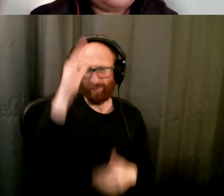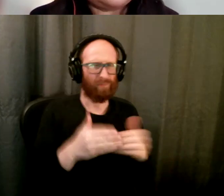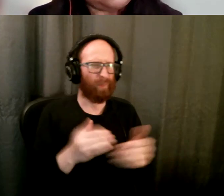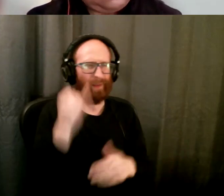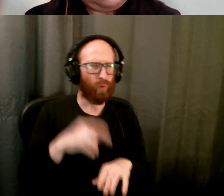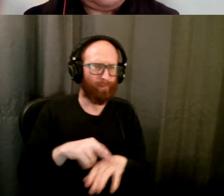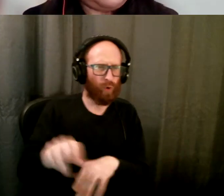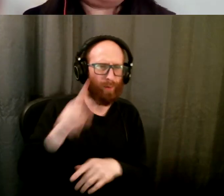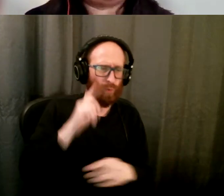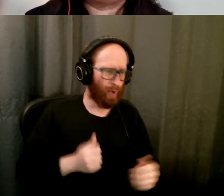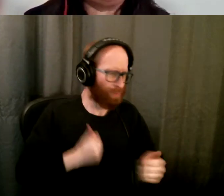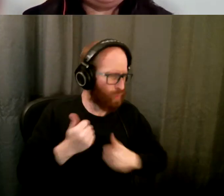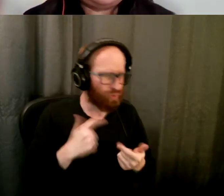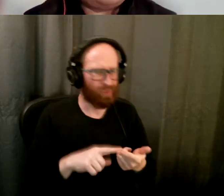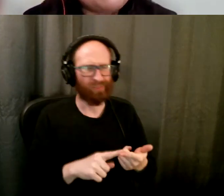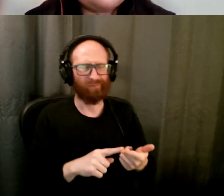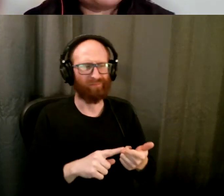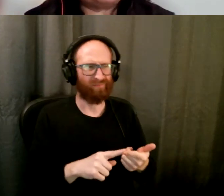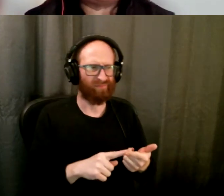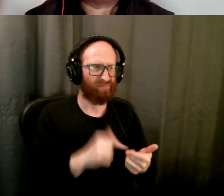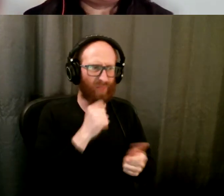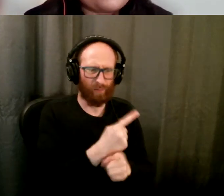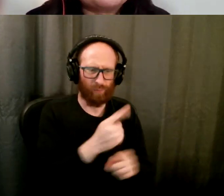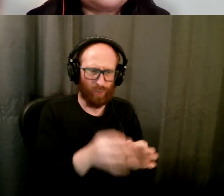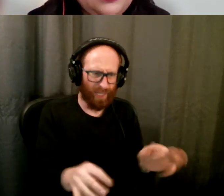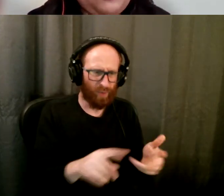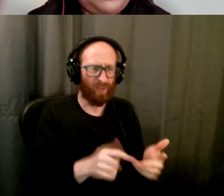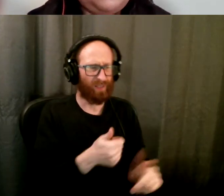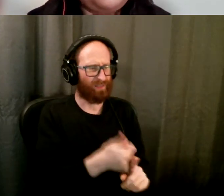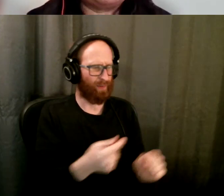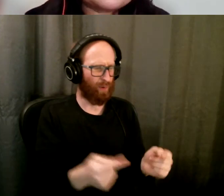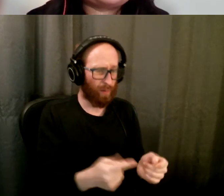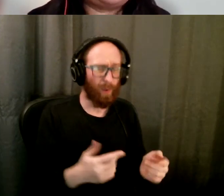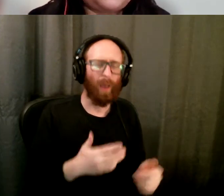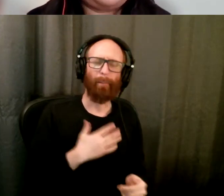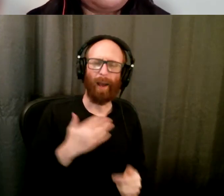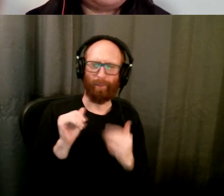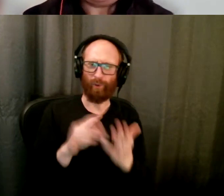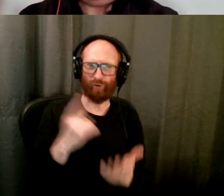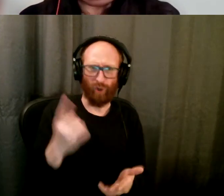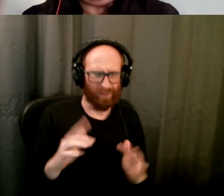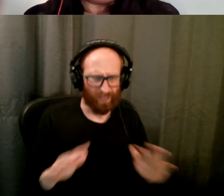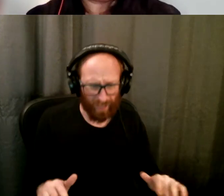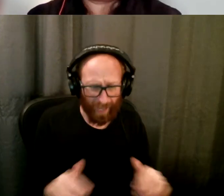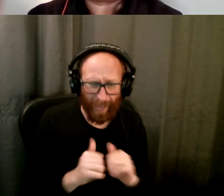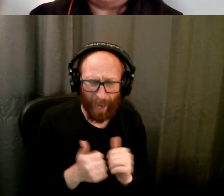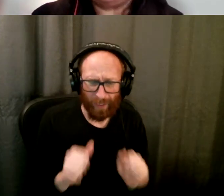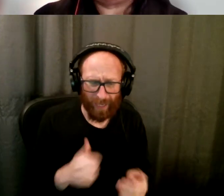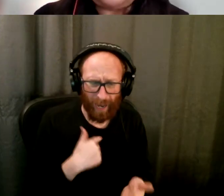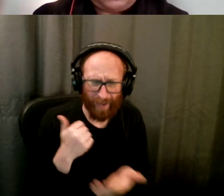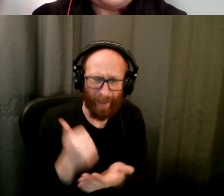inappropriate language or self-harm, my approach is, how can I help you? What can I do to help? I think having